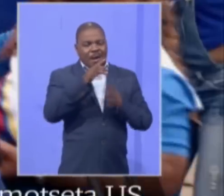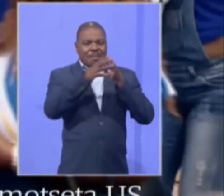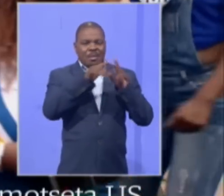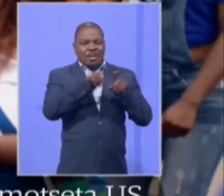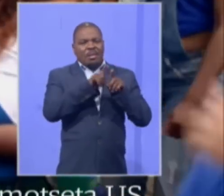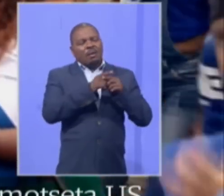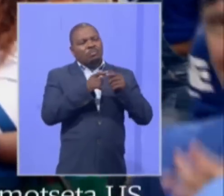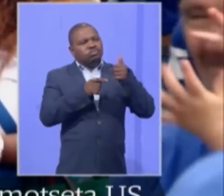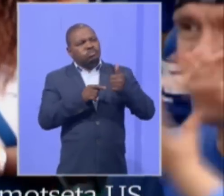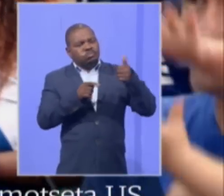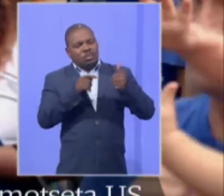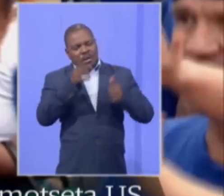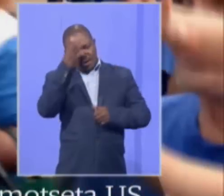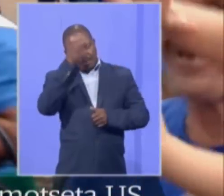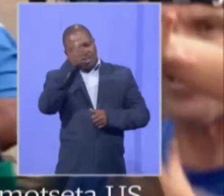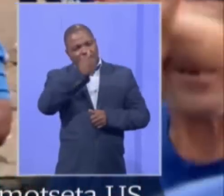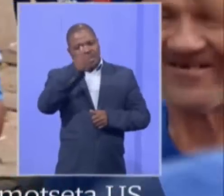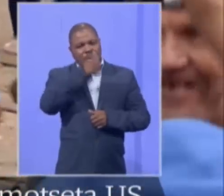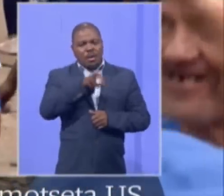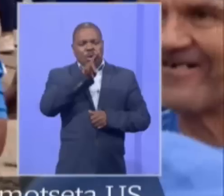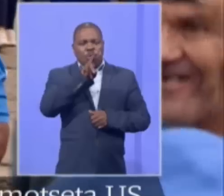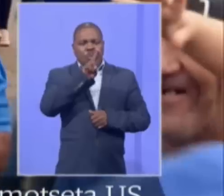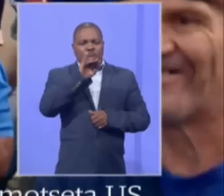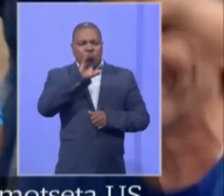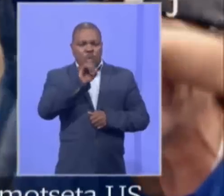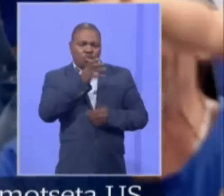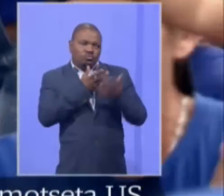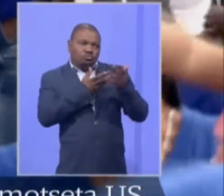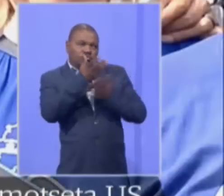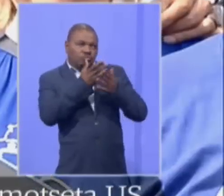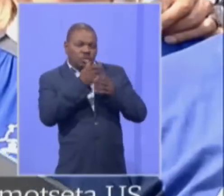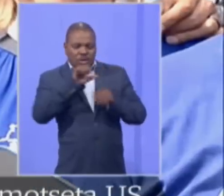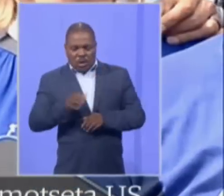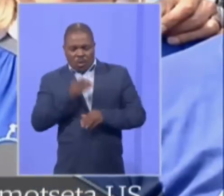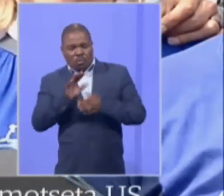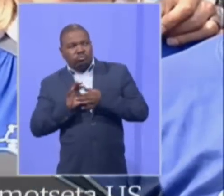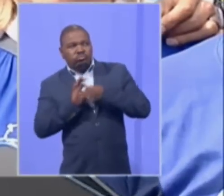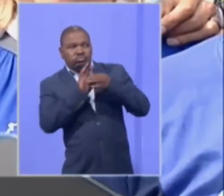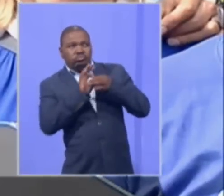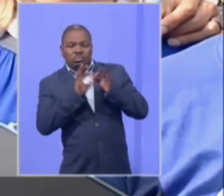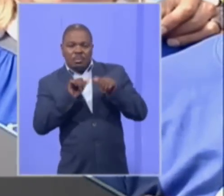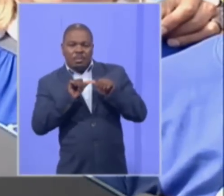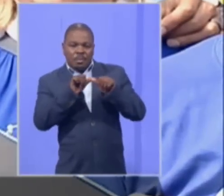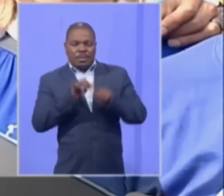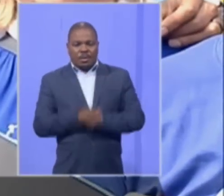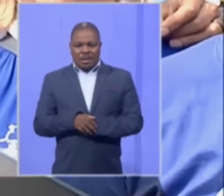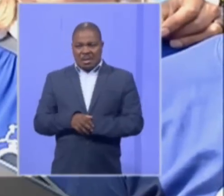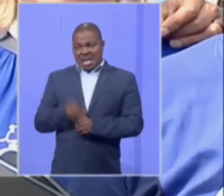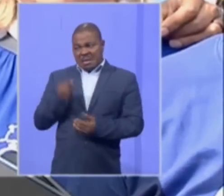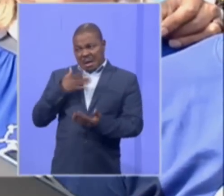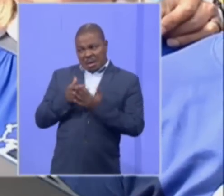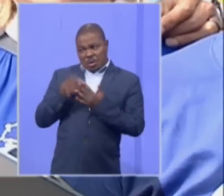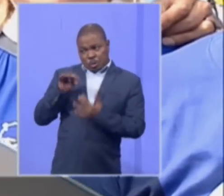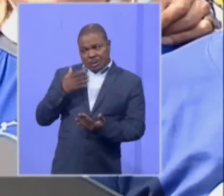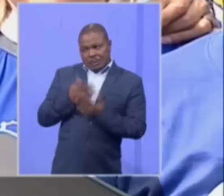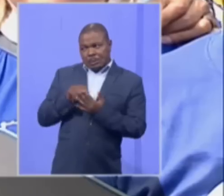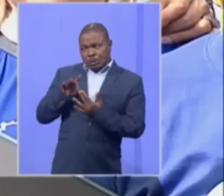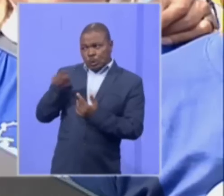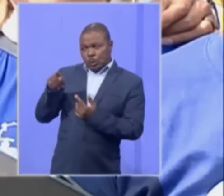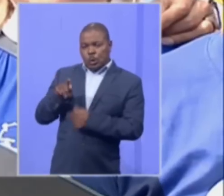Marco Rubio go lokiša dikamano magareng ga Afrika Borwa le USA. If I had to choose, I would choose somebody like Tony Leon. I think he